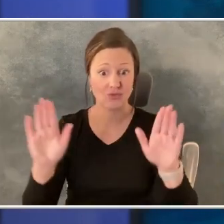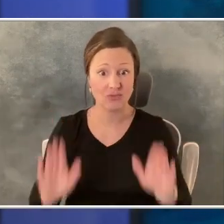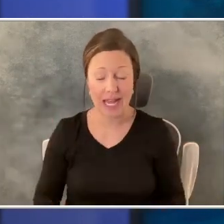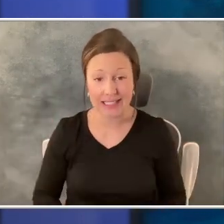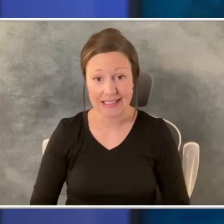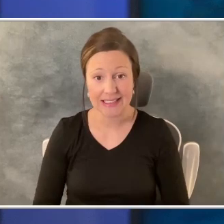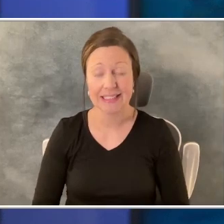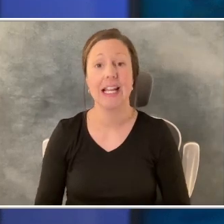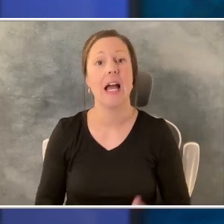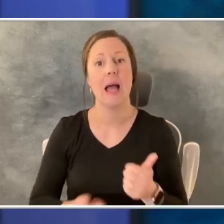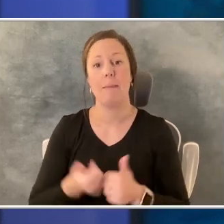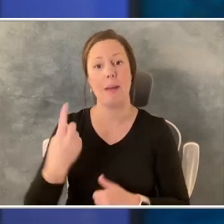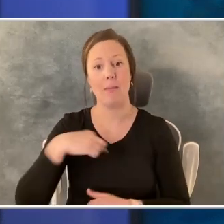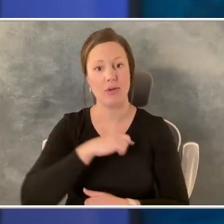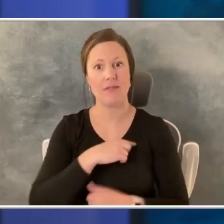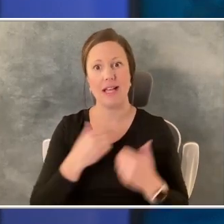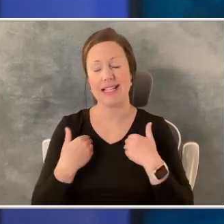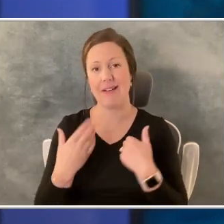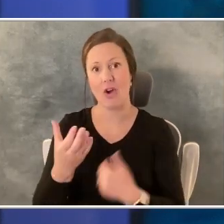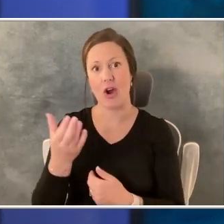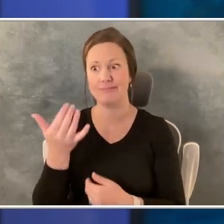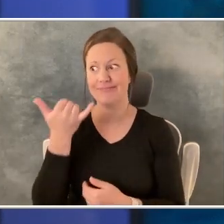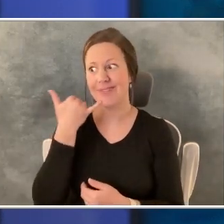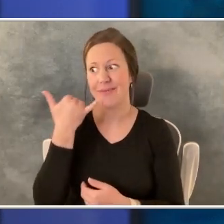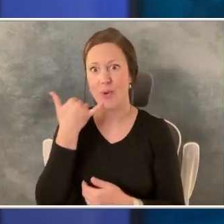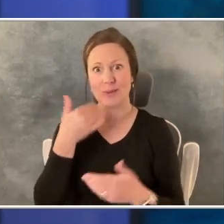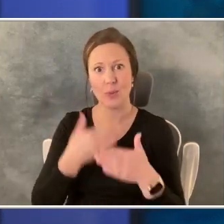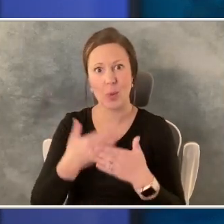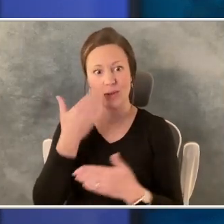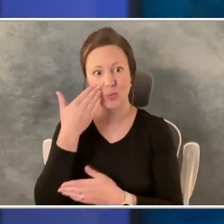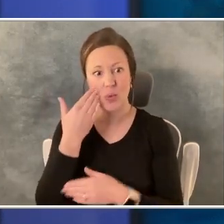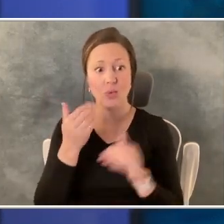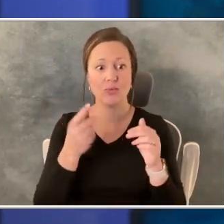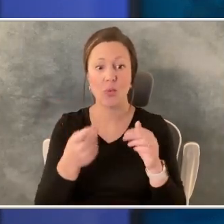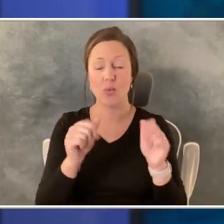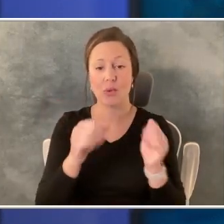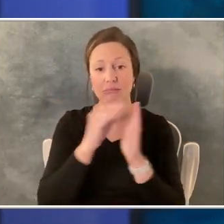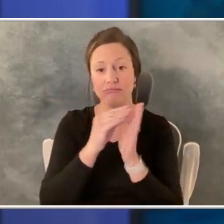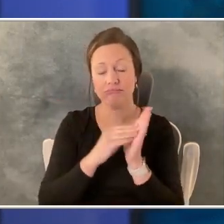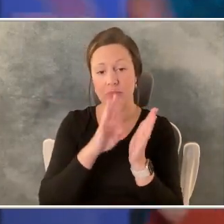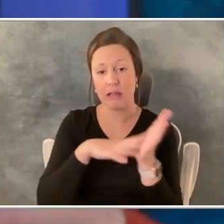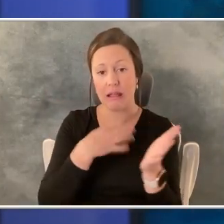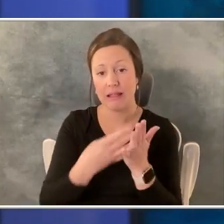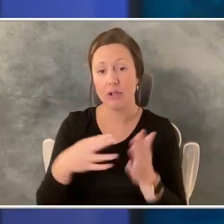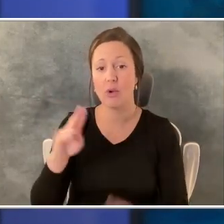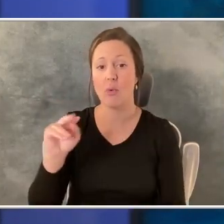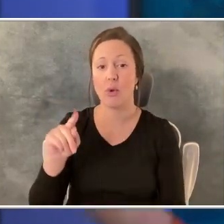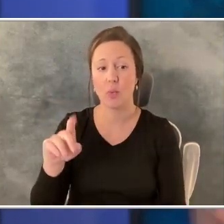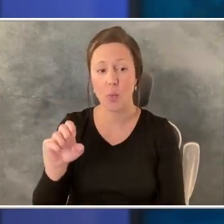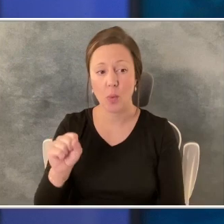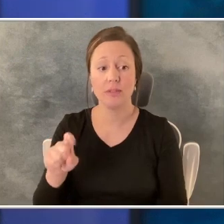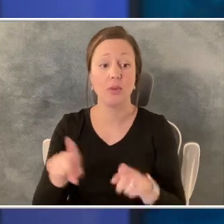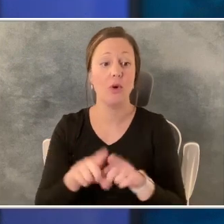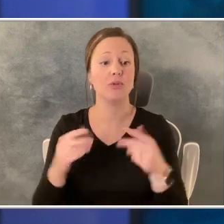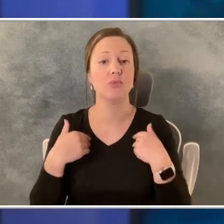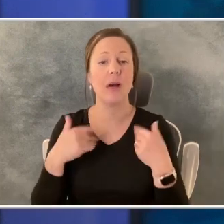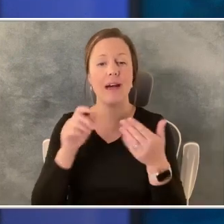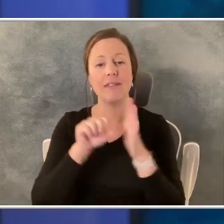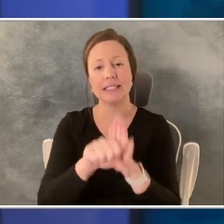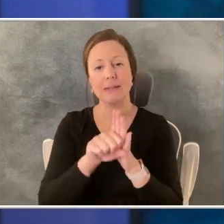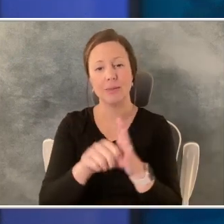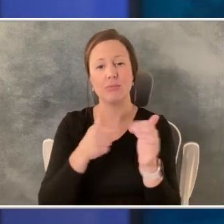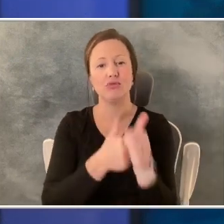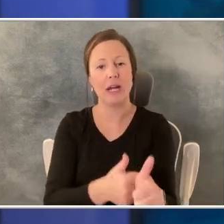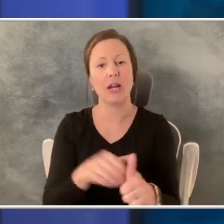from our cell phones, so you can track on a calendar, you can track on your notes. There are symptom trackers. Dr. Haver's book has one in the back that you can